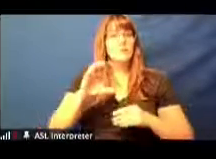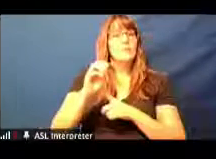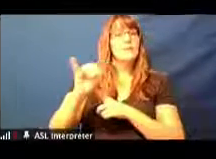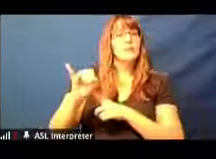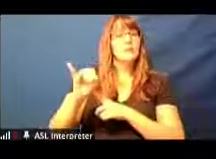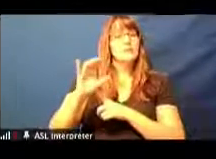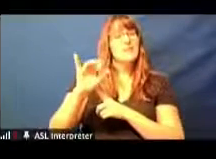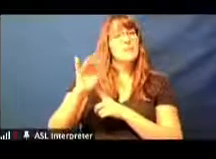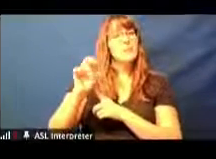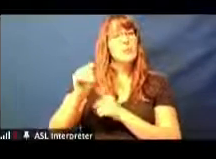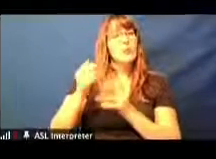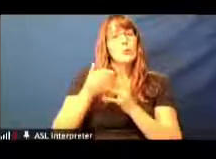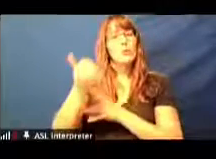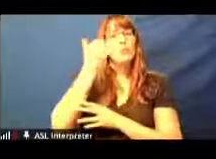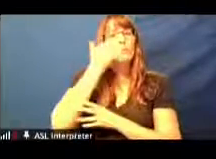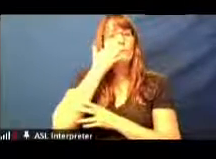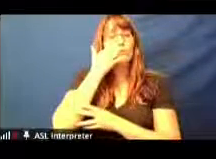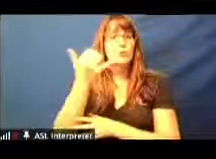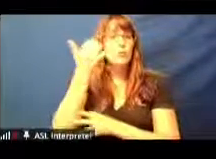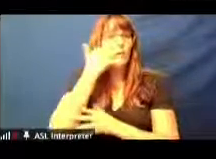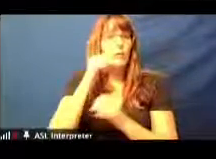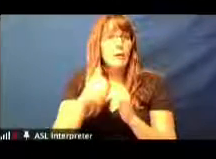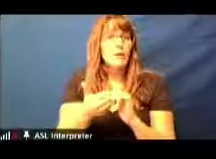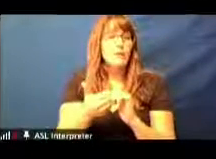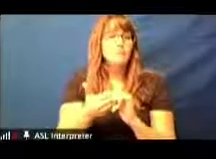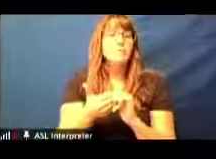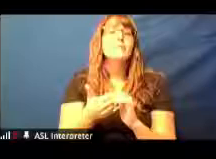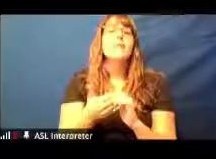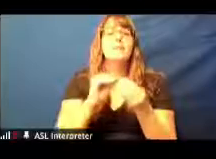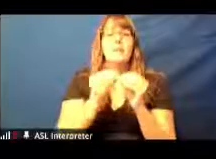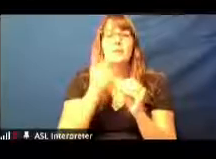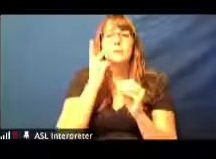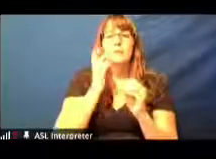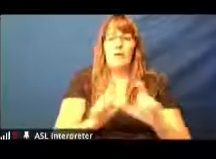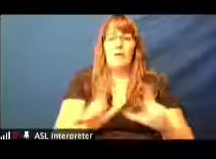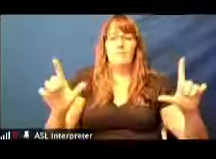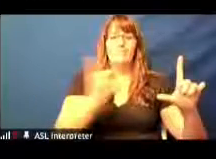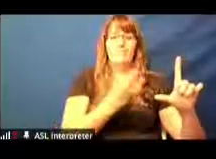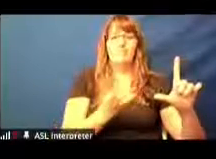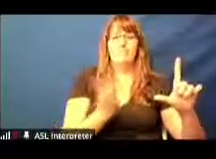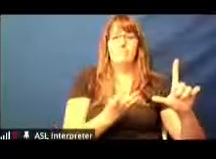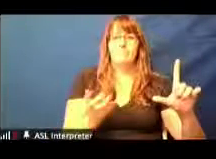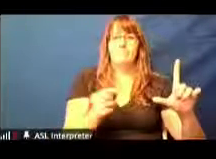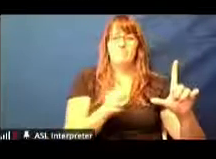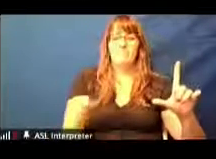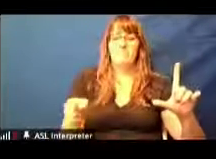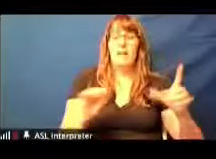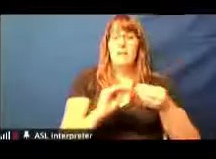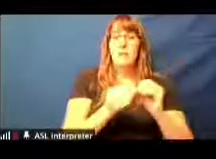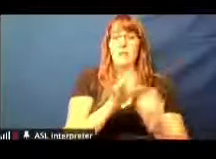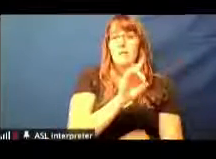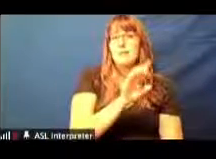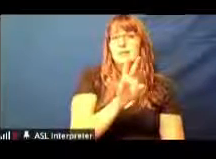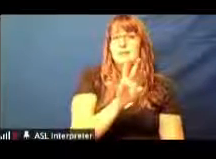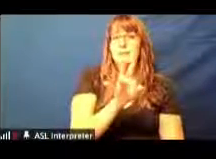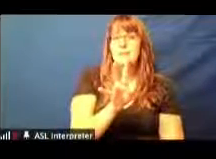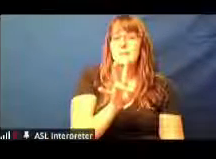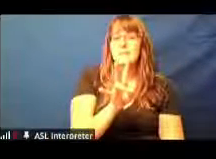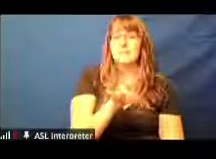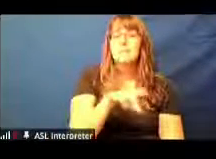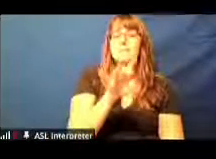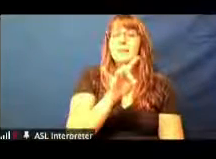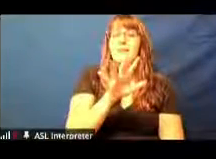phone. To call in, dial the telephone number provided on the live stream feed. It is